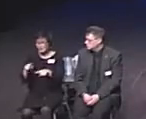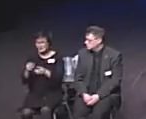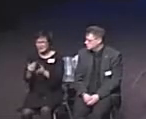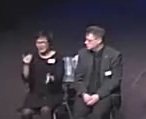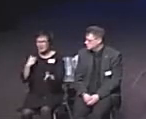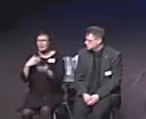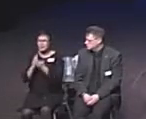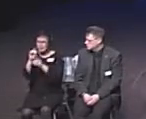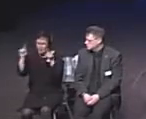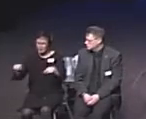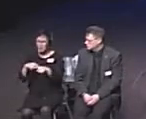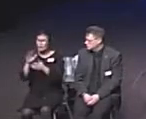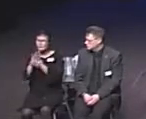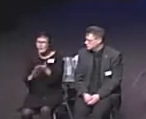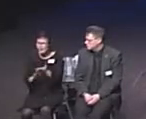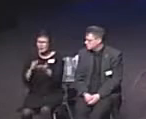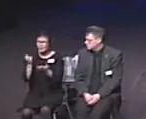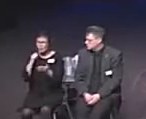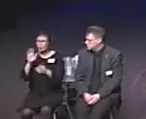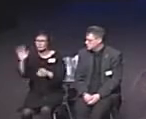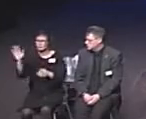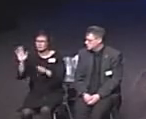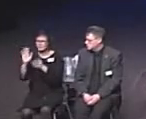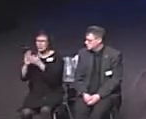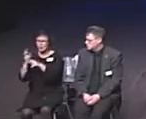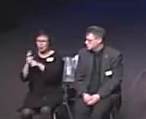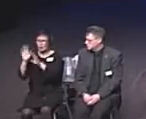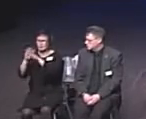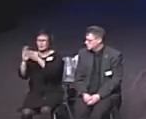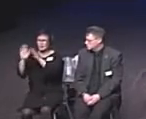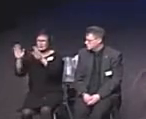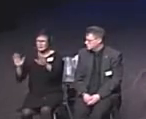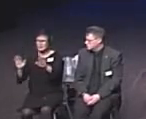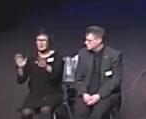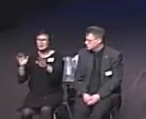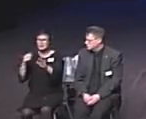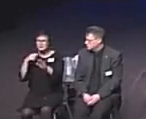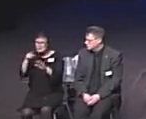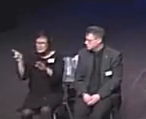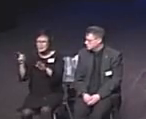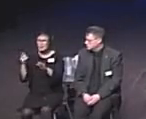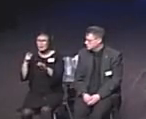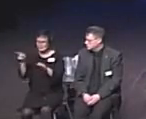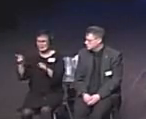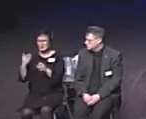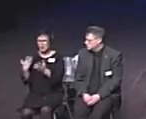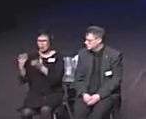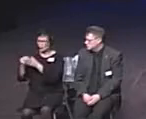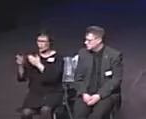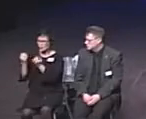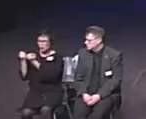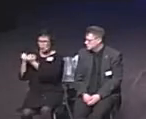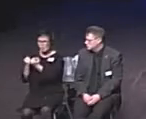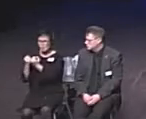with colors, and they are tactile, and there's much work behind those together with the co-creation teams to be